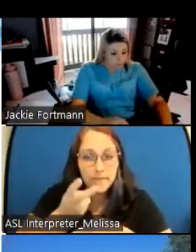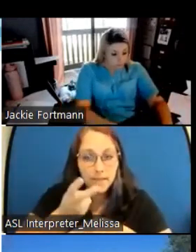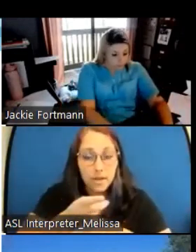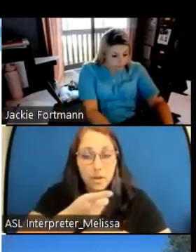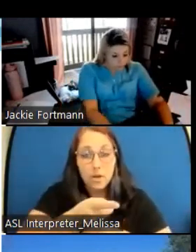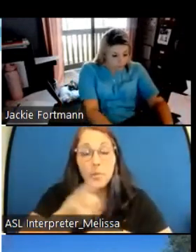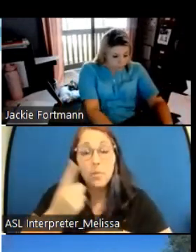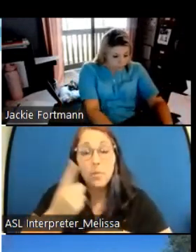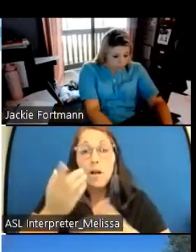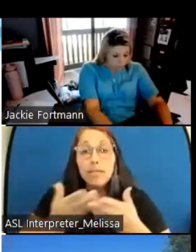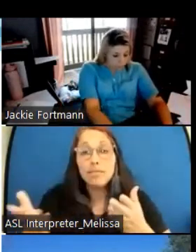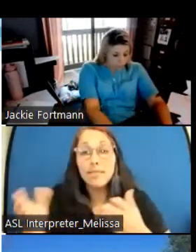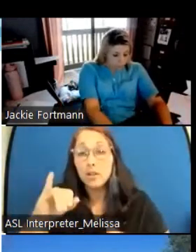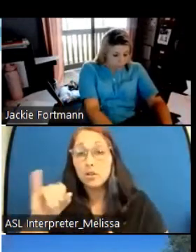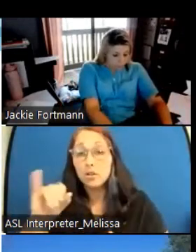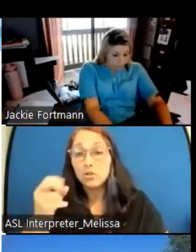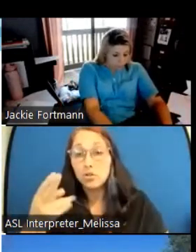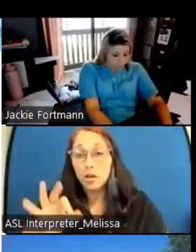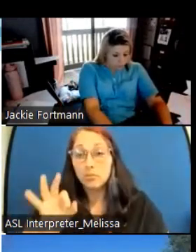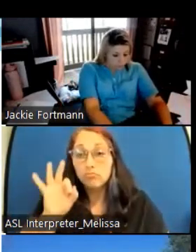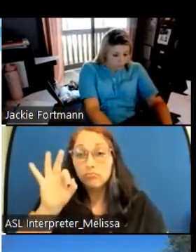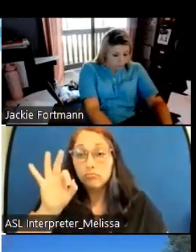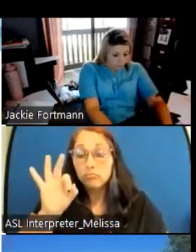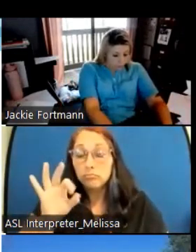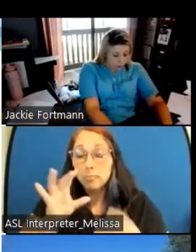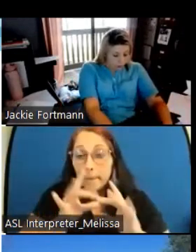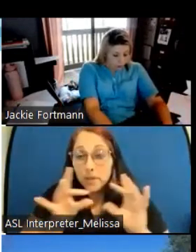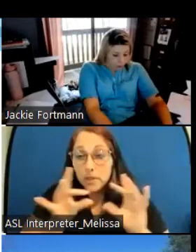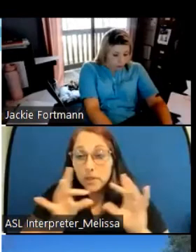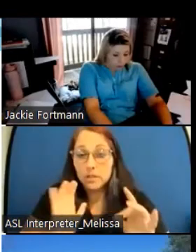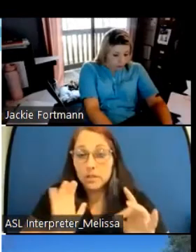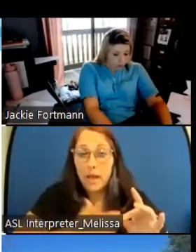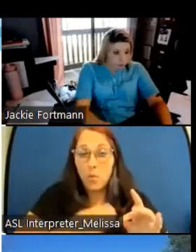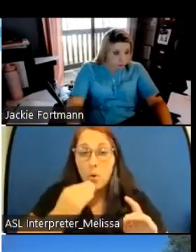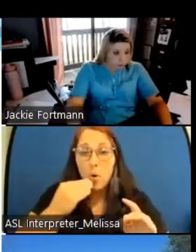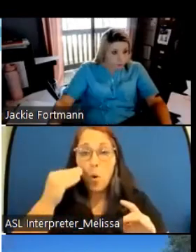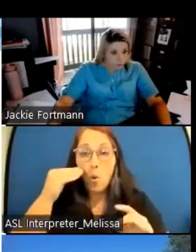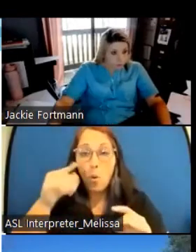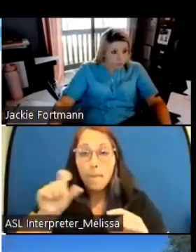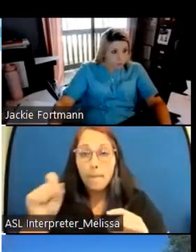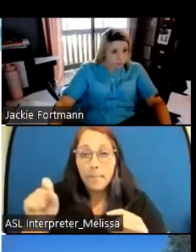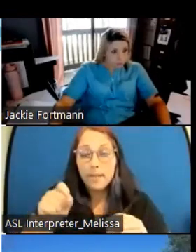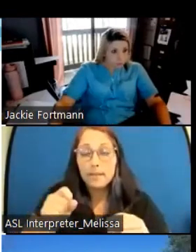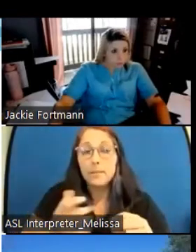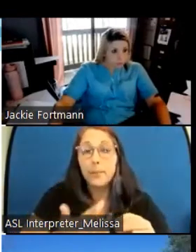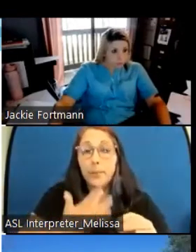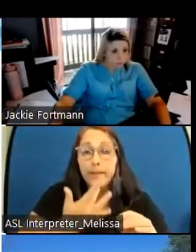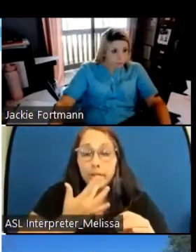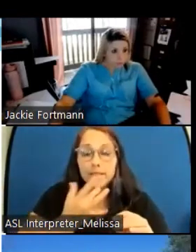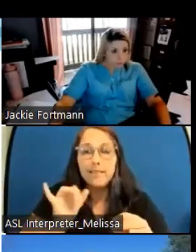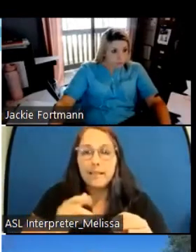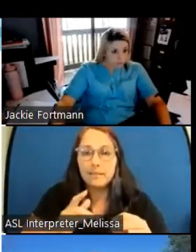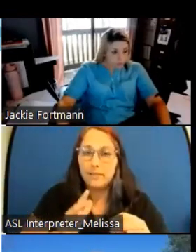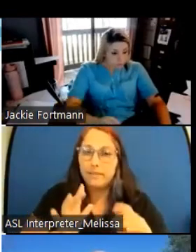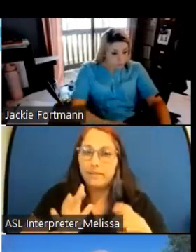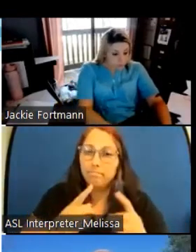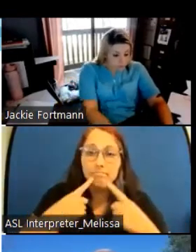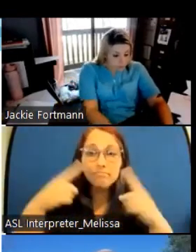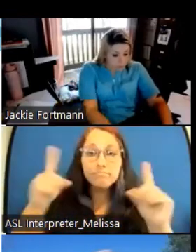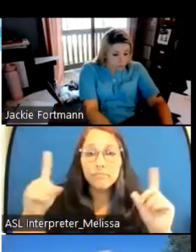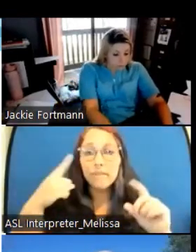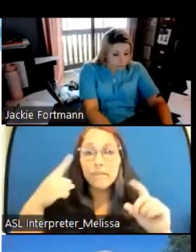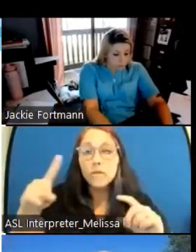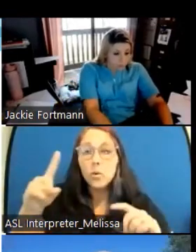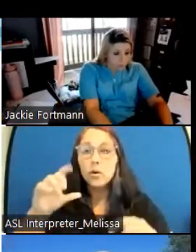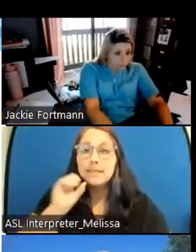one thing, Josh mentioned our homeless preference, and that's been really successful for placing our senior folks into permanent supportive